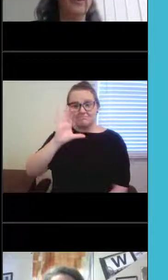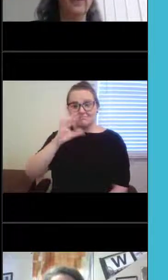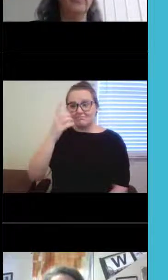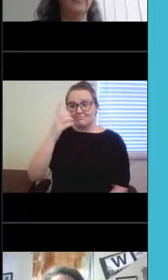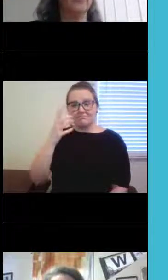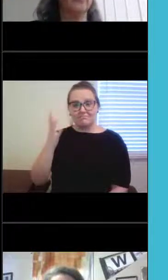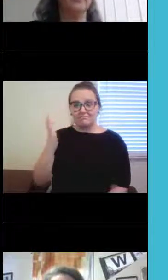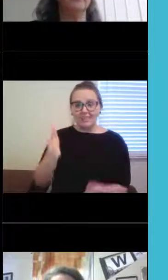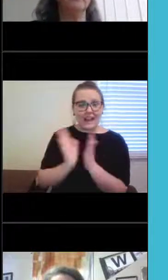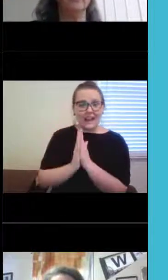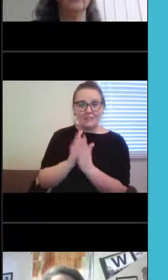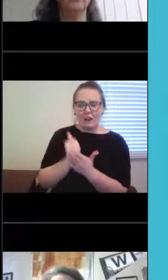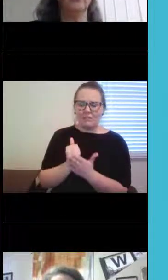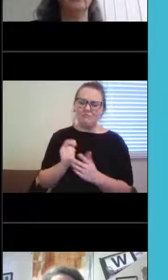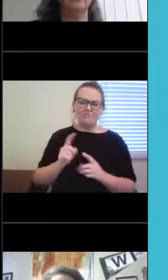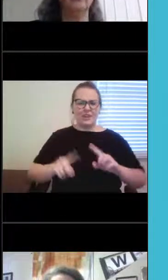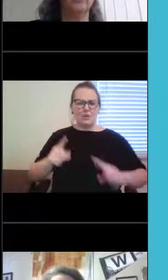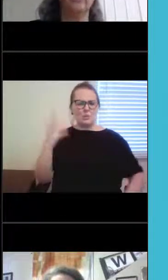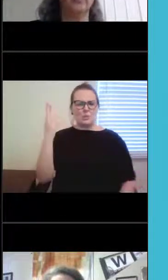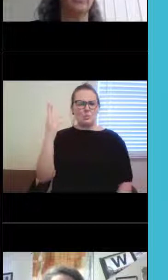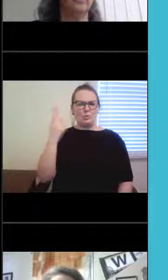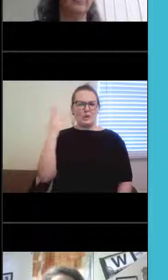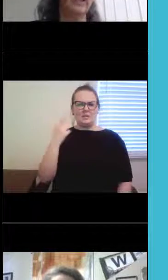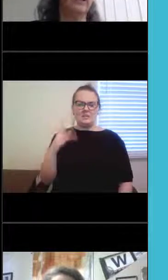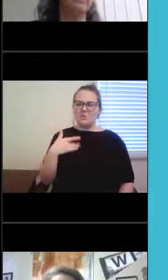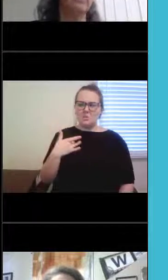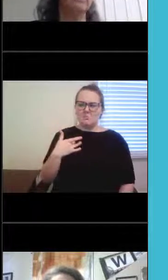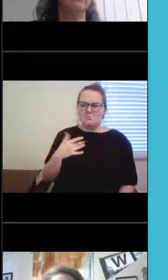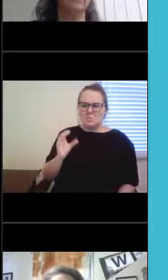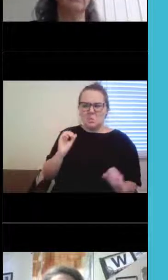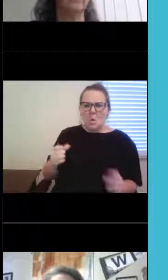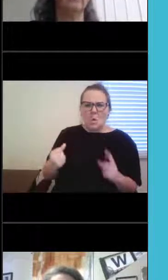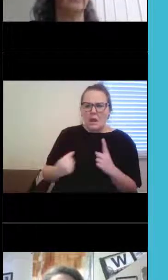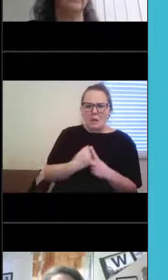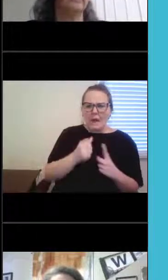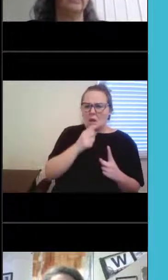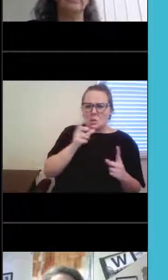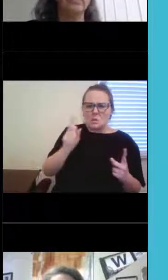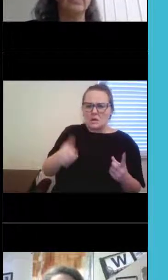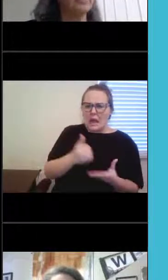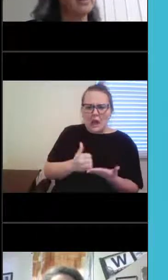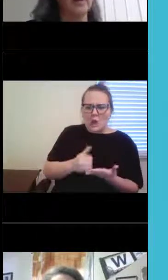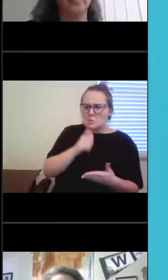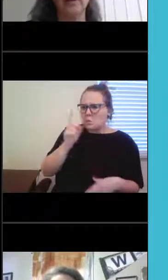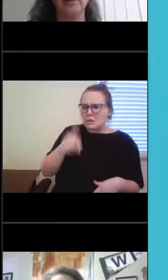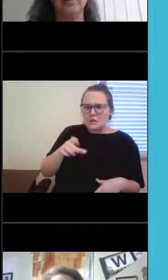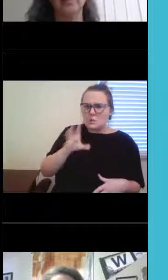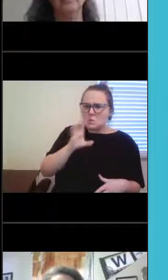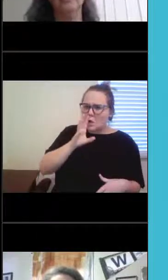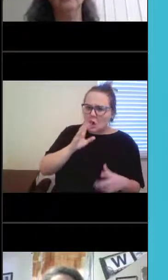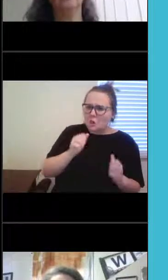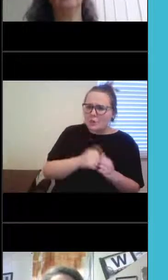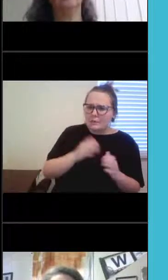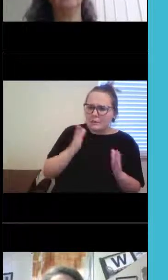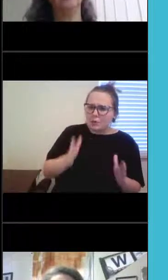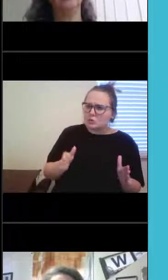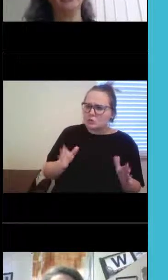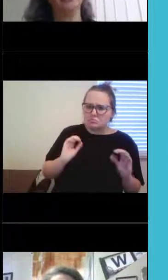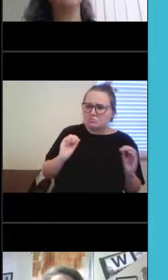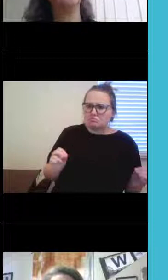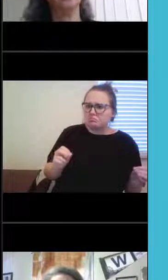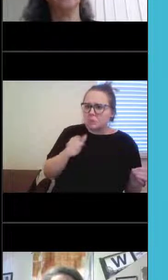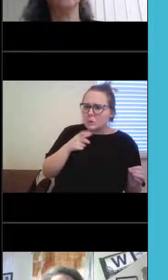And they have various reasons. Some just didn't feel there was an impact and that they didn't feel they needed to talk to anyone else.